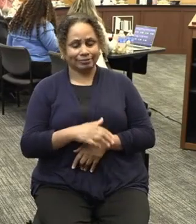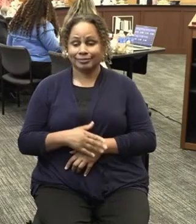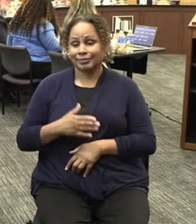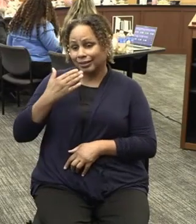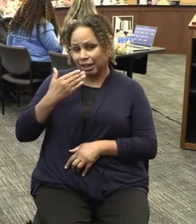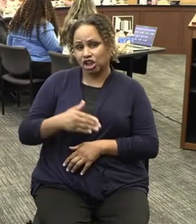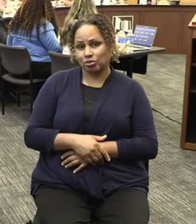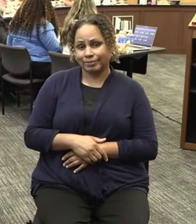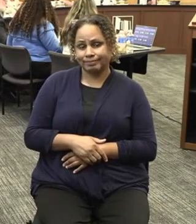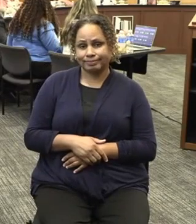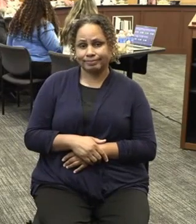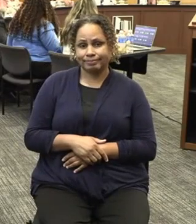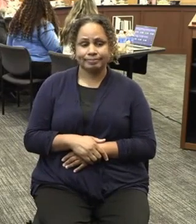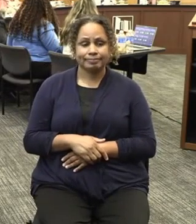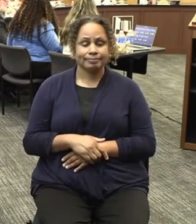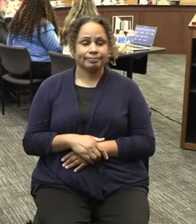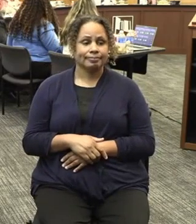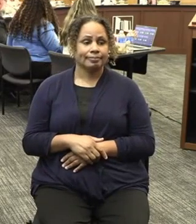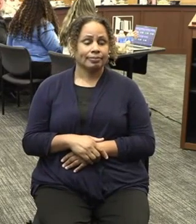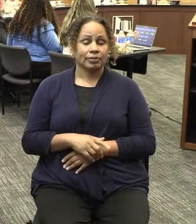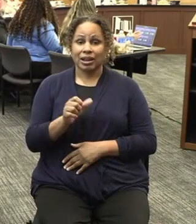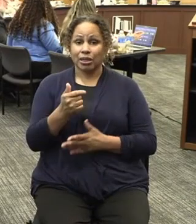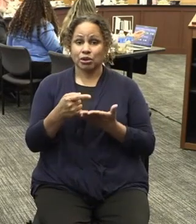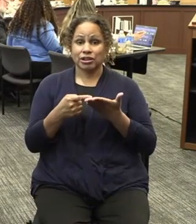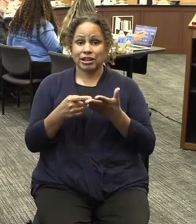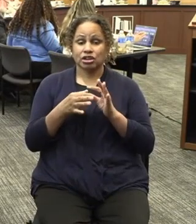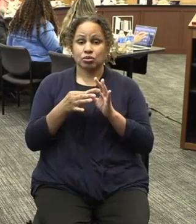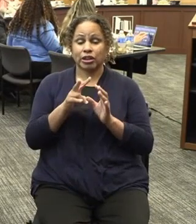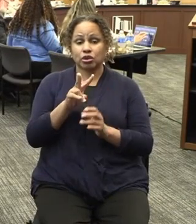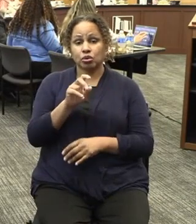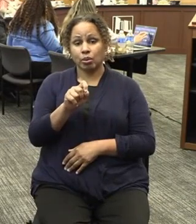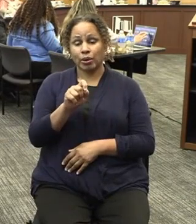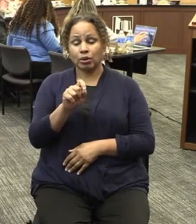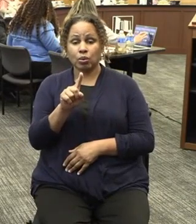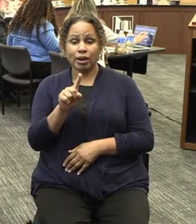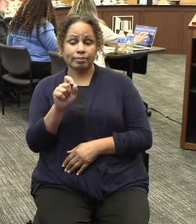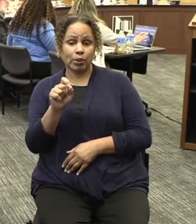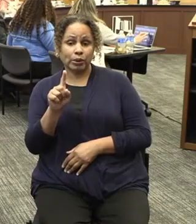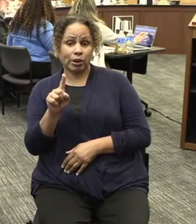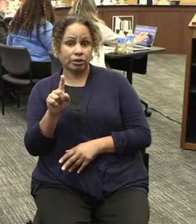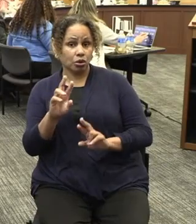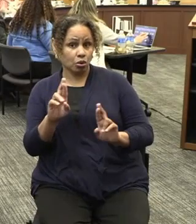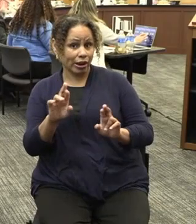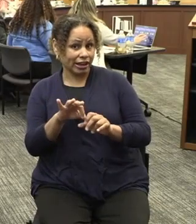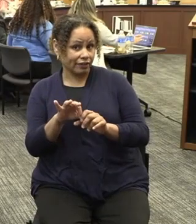you. Any other discussions on 2.1.1, or are we ready to vote?